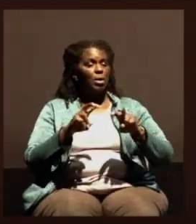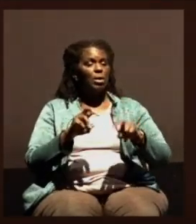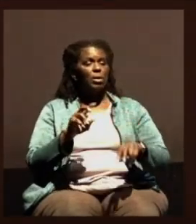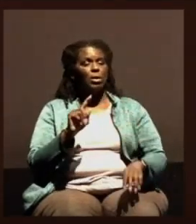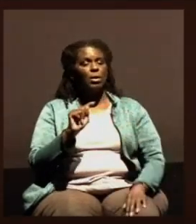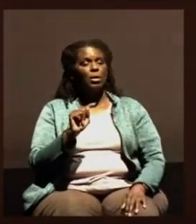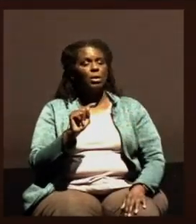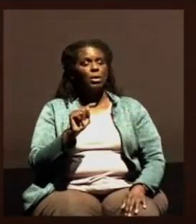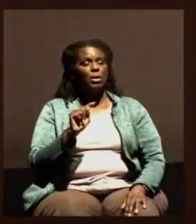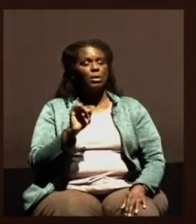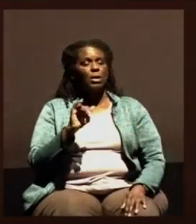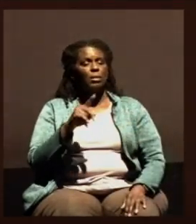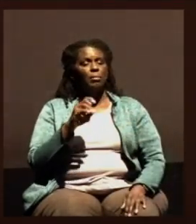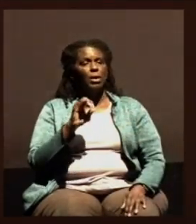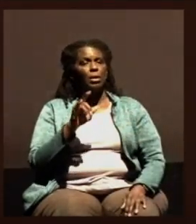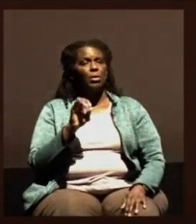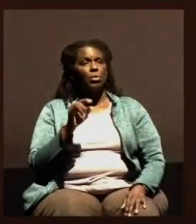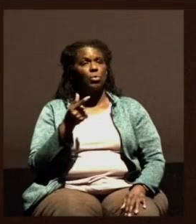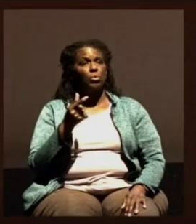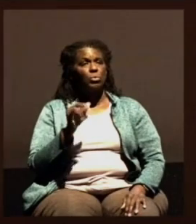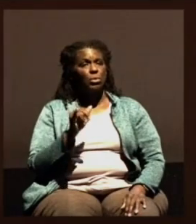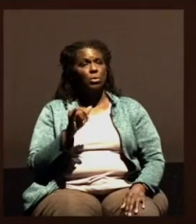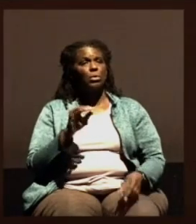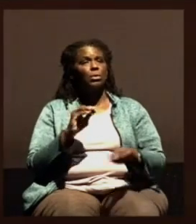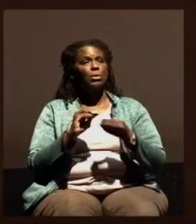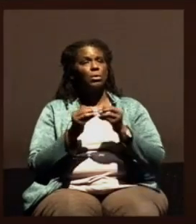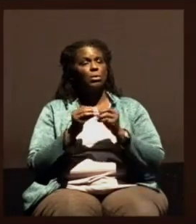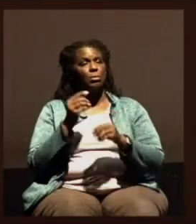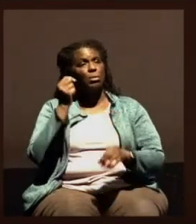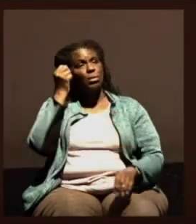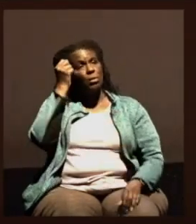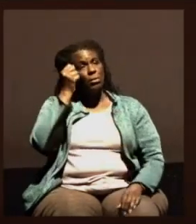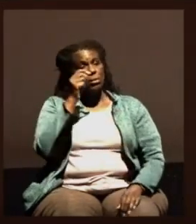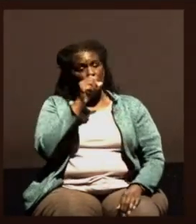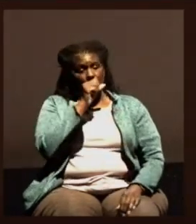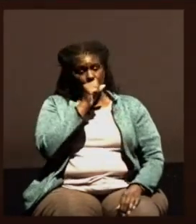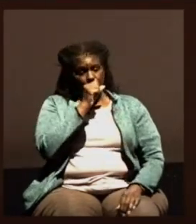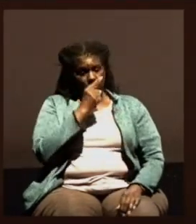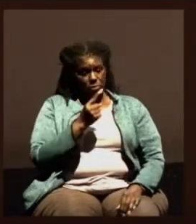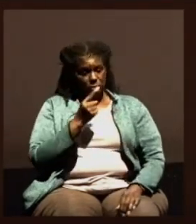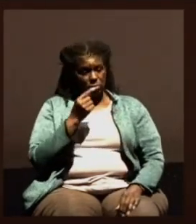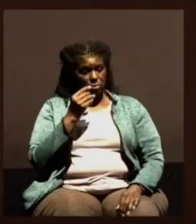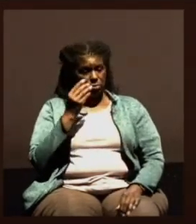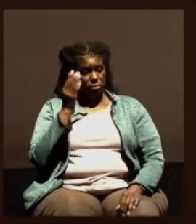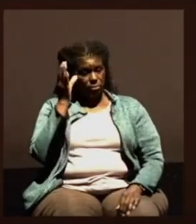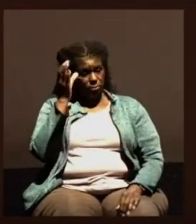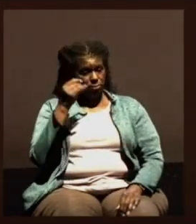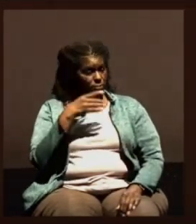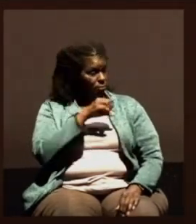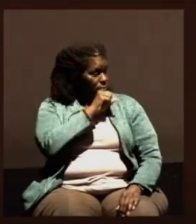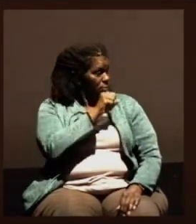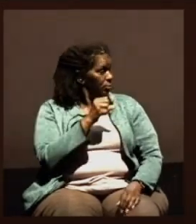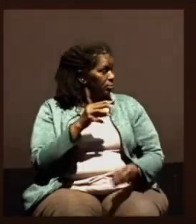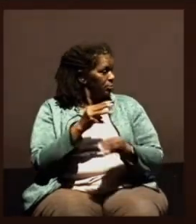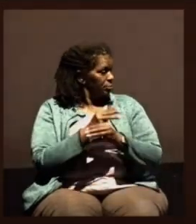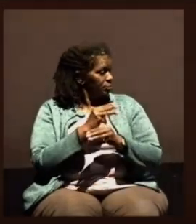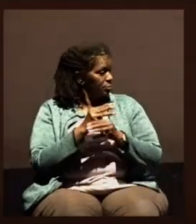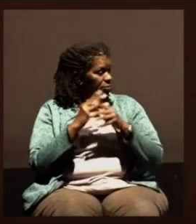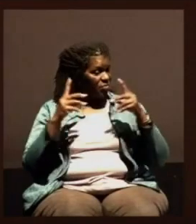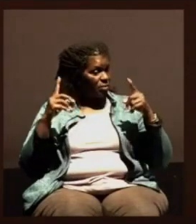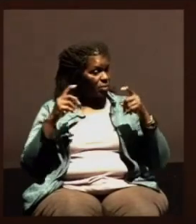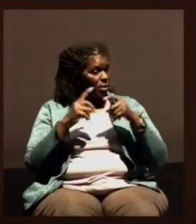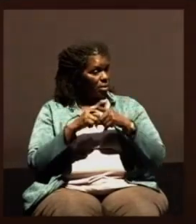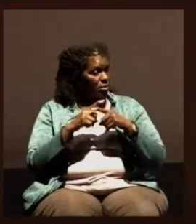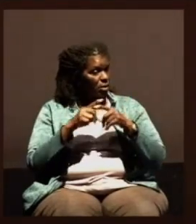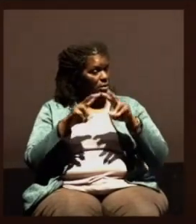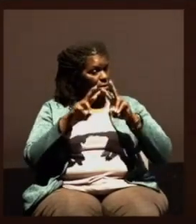theory. And so one of the concepts that I really love in mathematics comes from complex analysis,